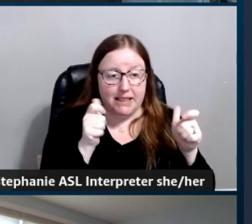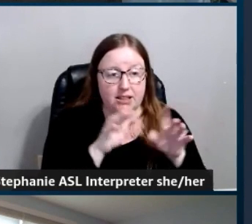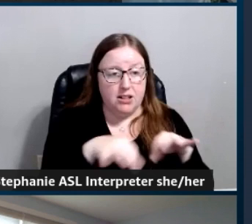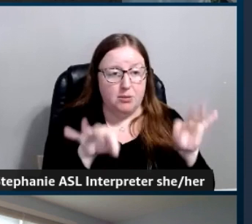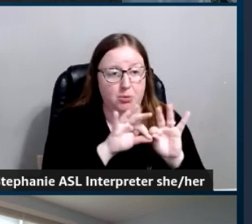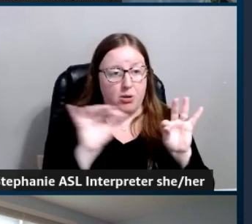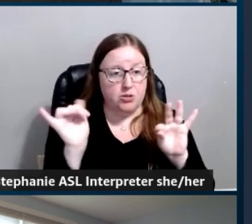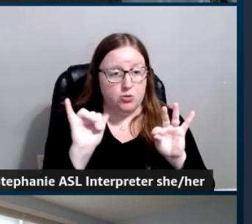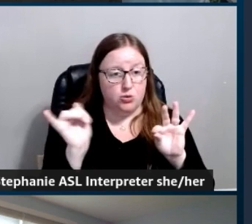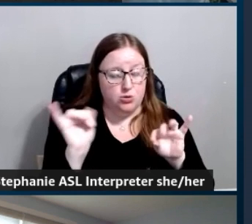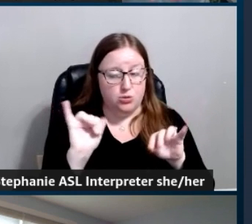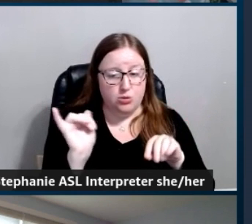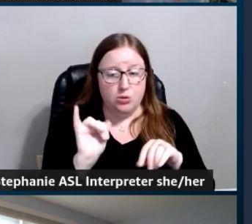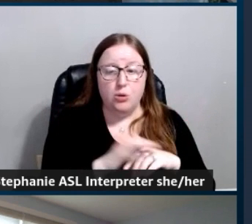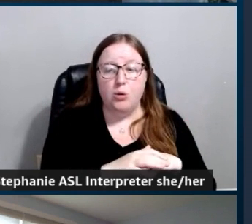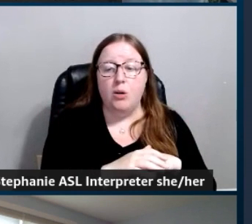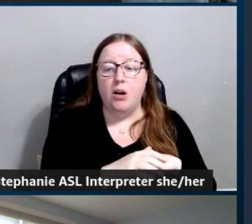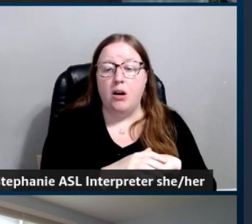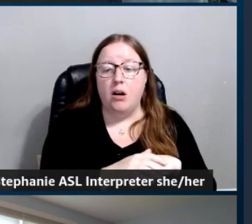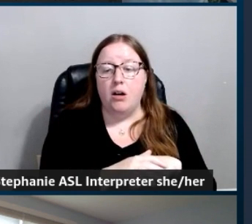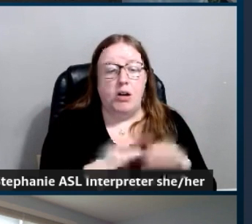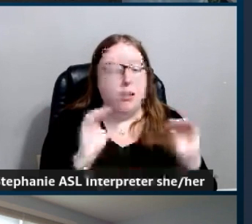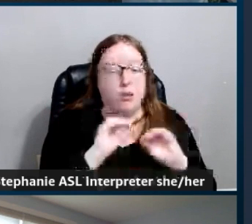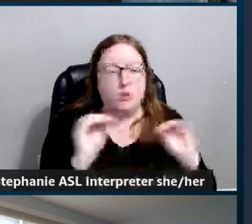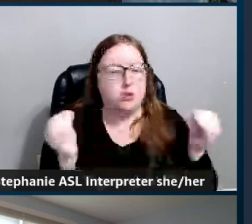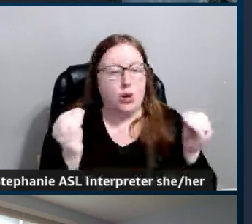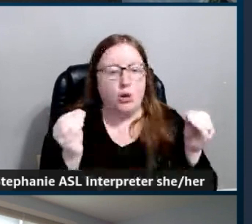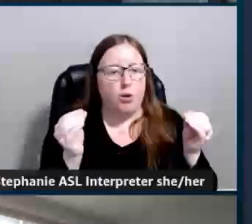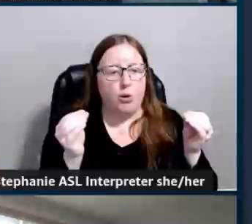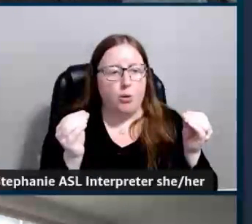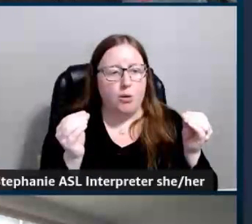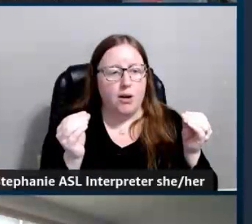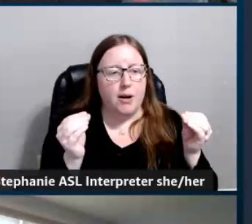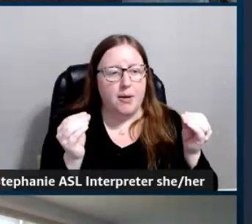where there's no middle